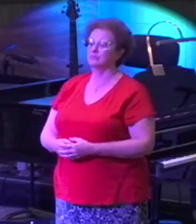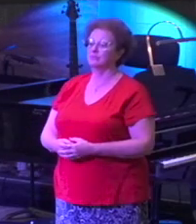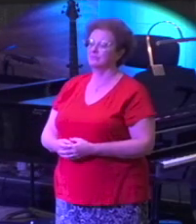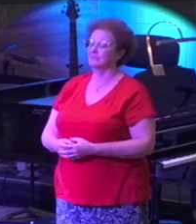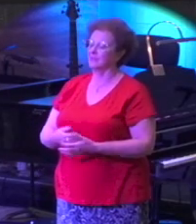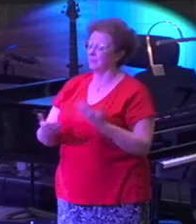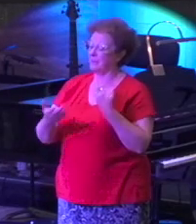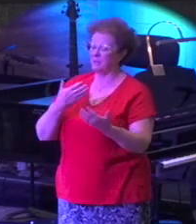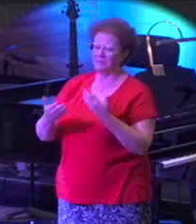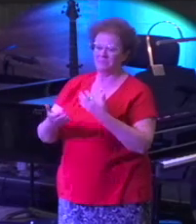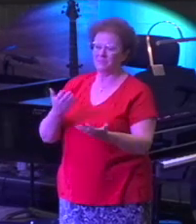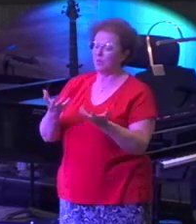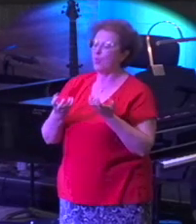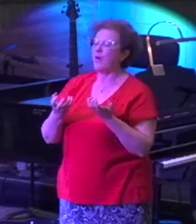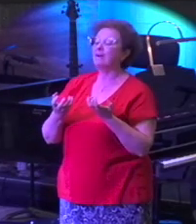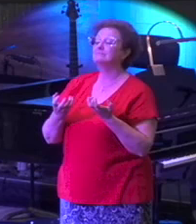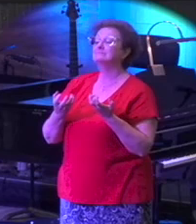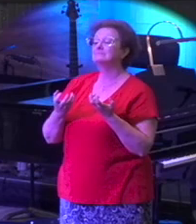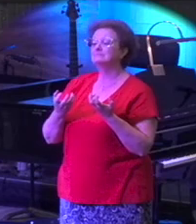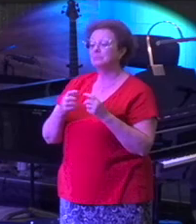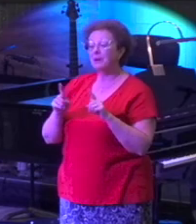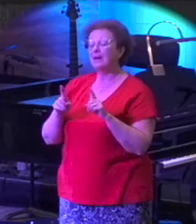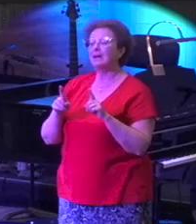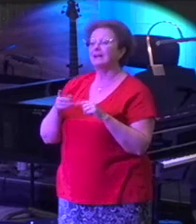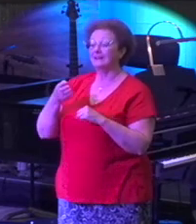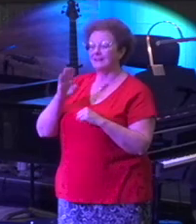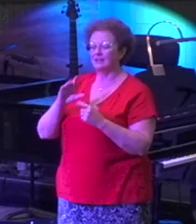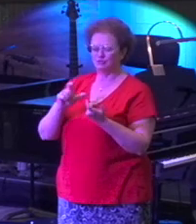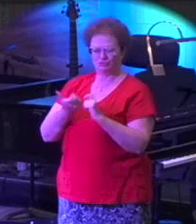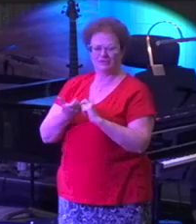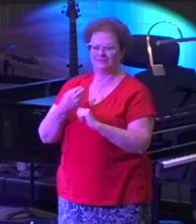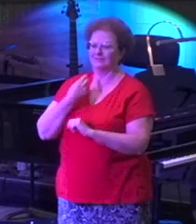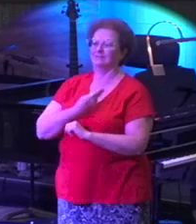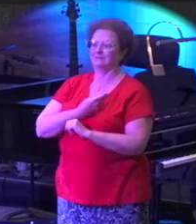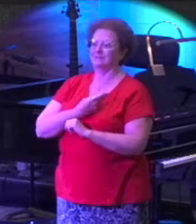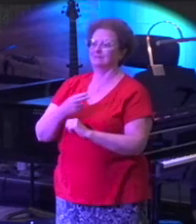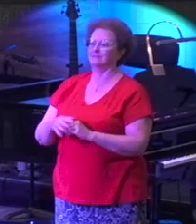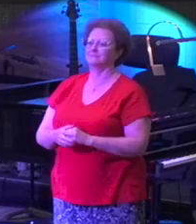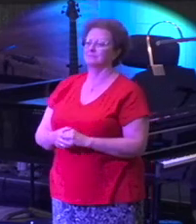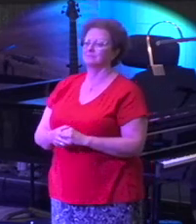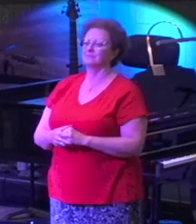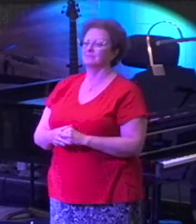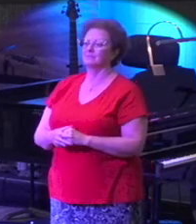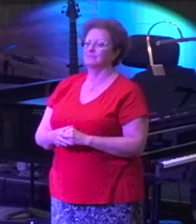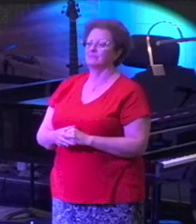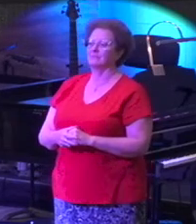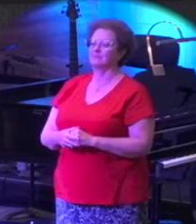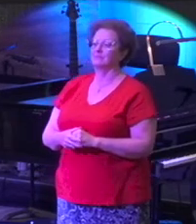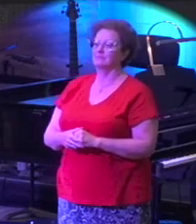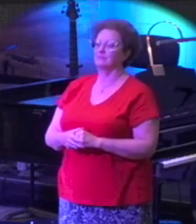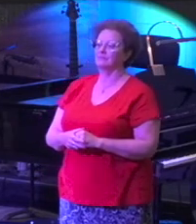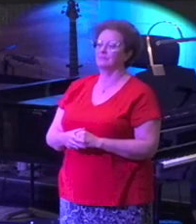to, God turns us around. But this isn't meant to be oppressive and demeaning. Though we may act